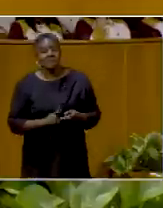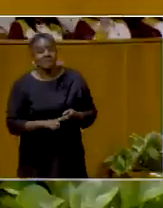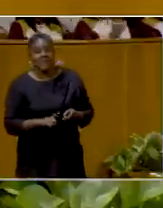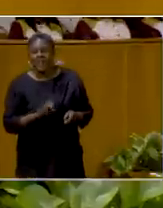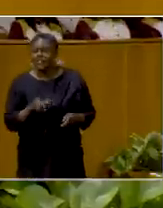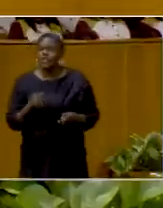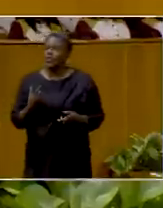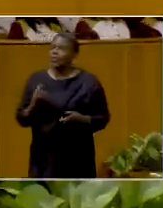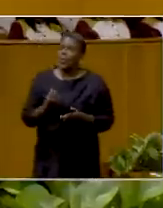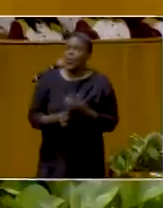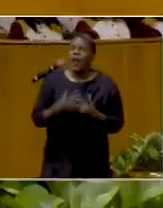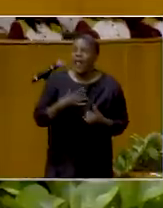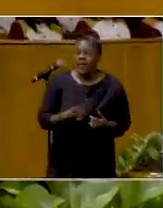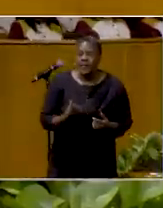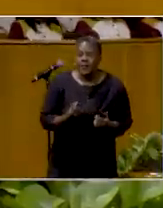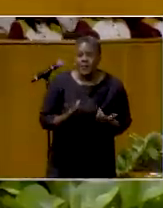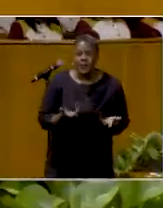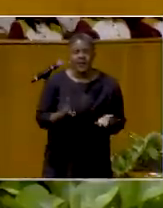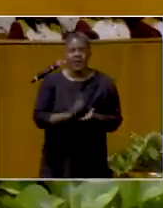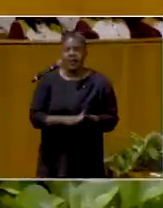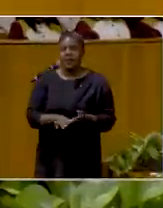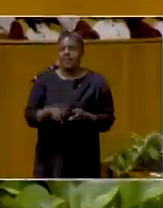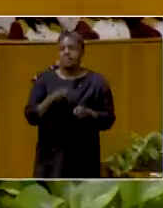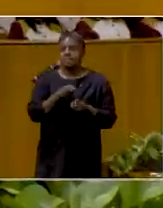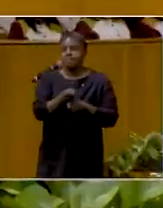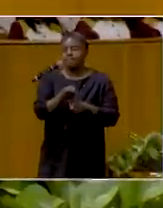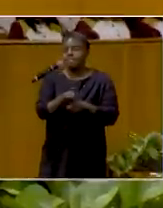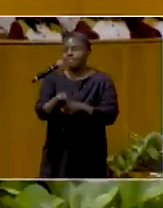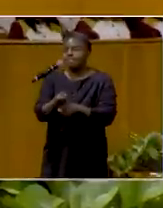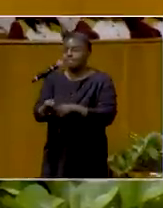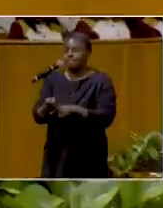Just doing what I like to do, messing with folk.